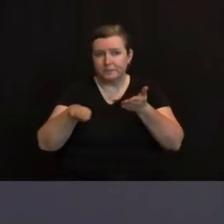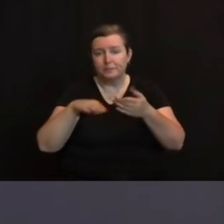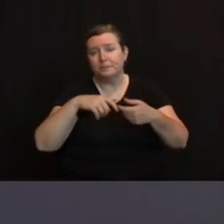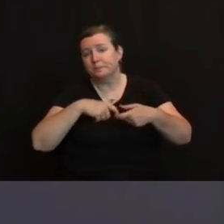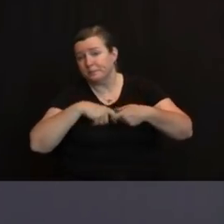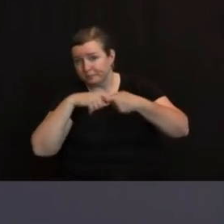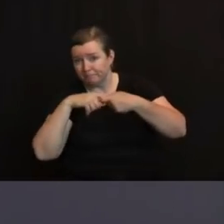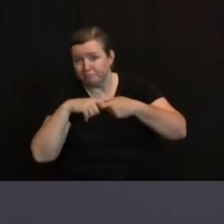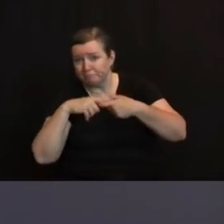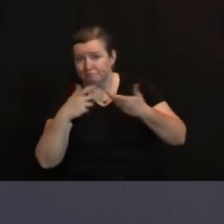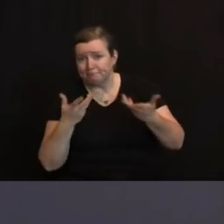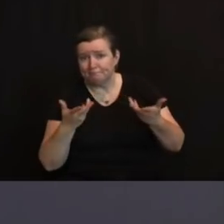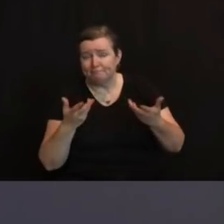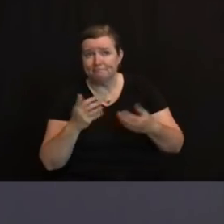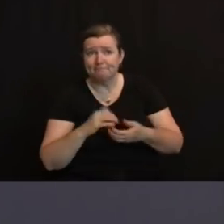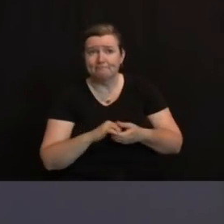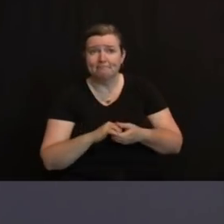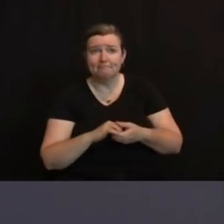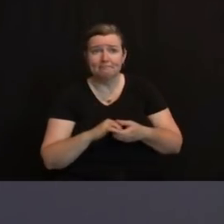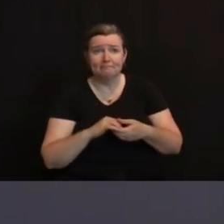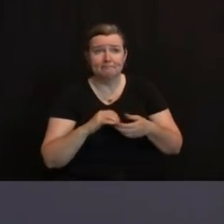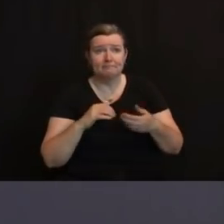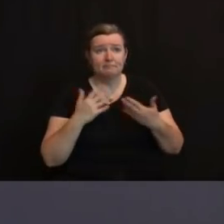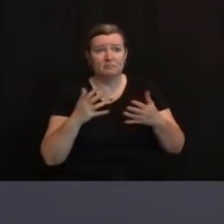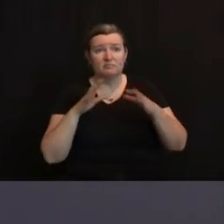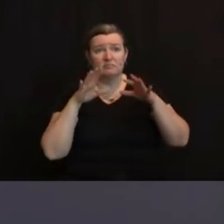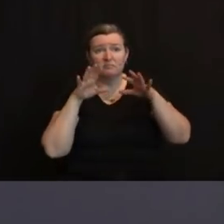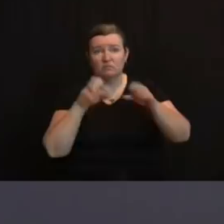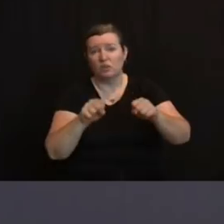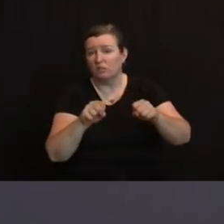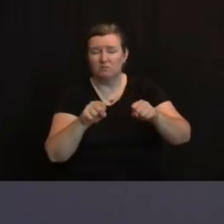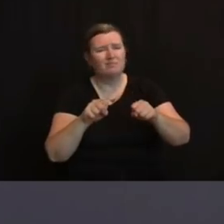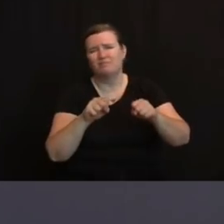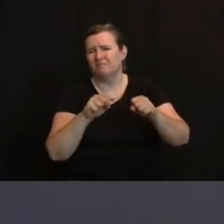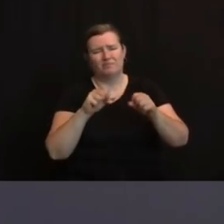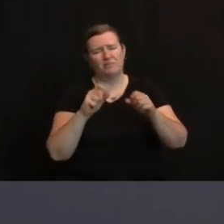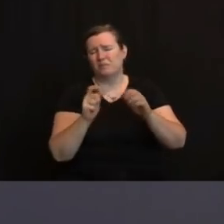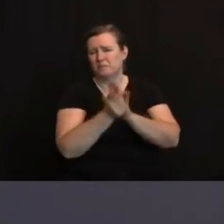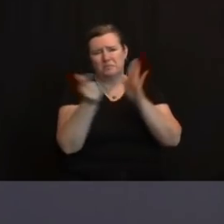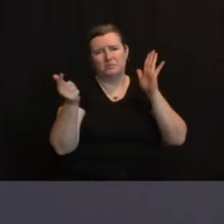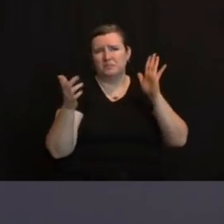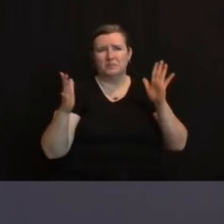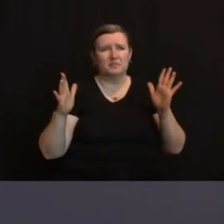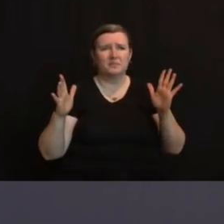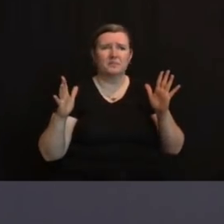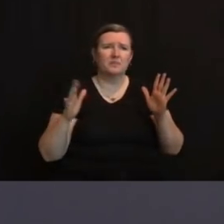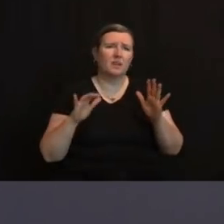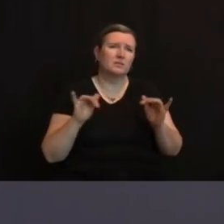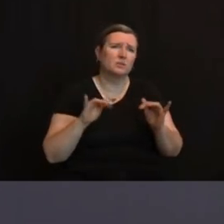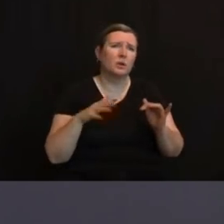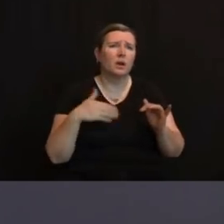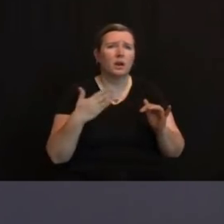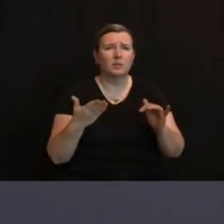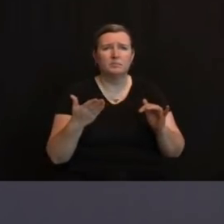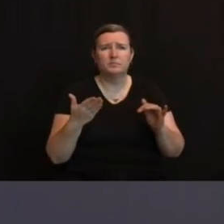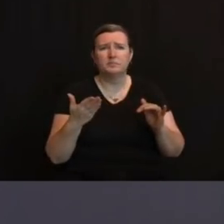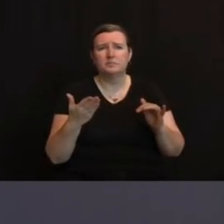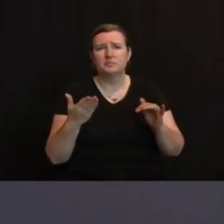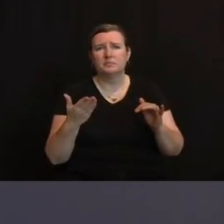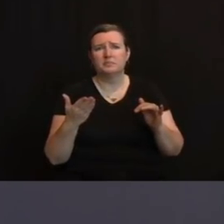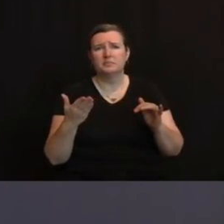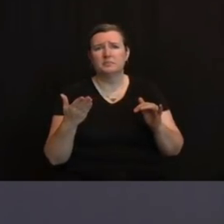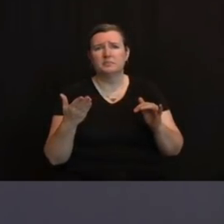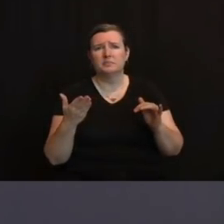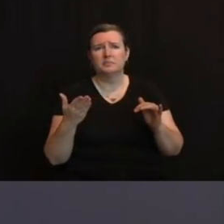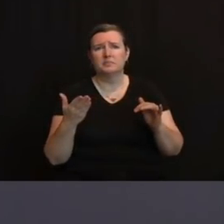with banned foreclosures, et cetera. We've also tried to have a spirit that just when you get to the end of that holiday and day one